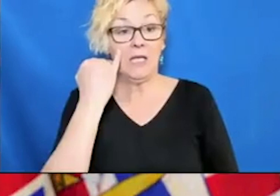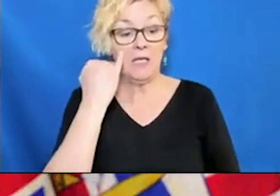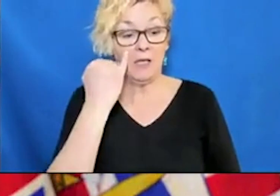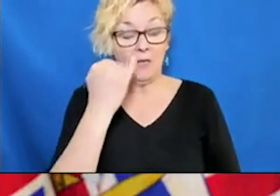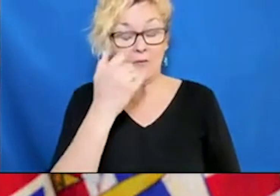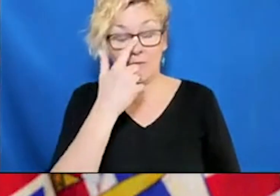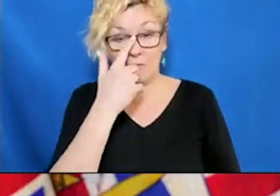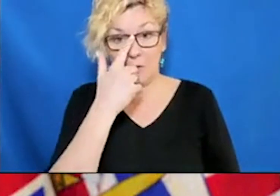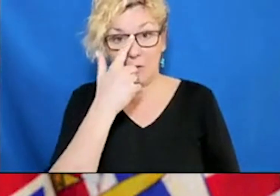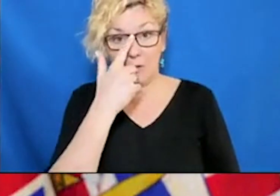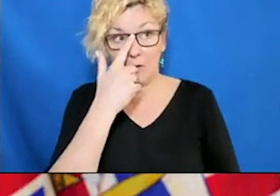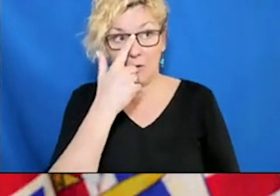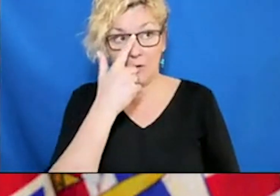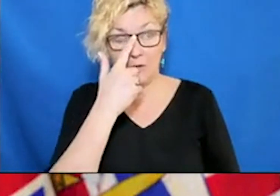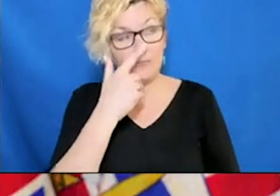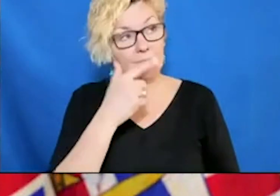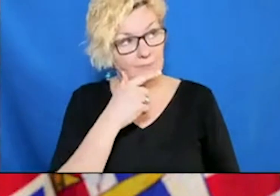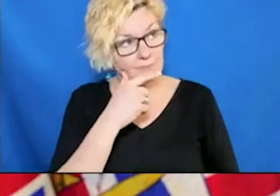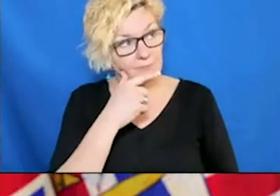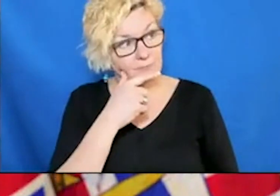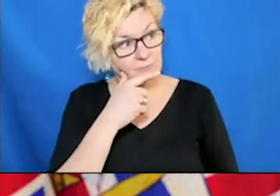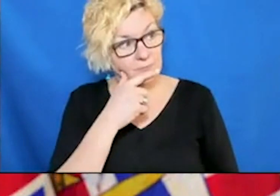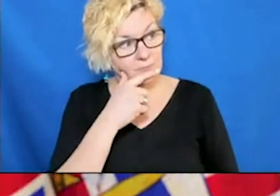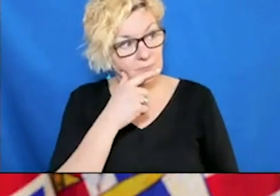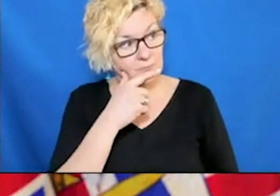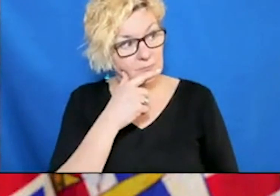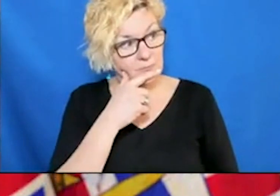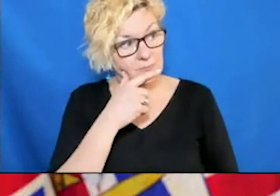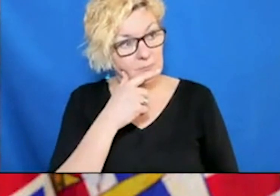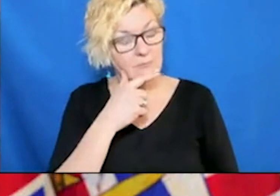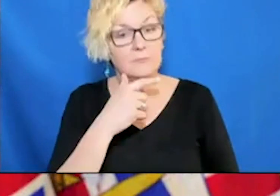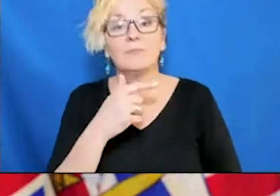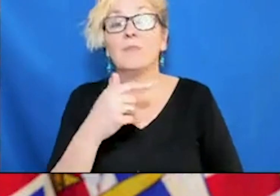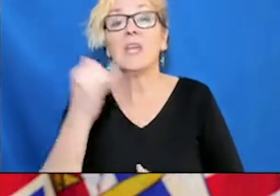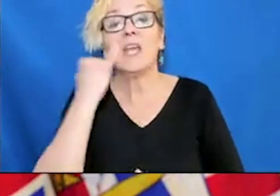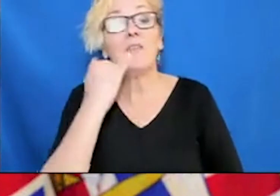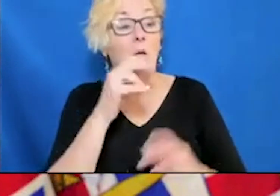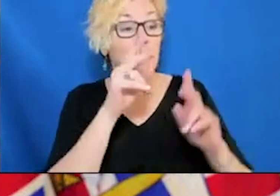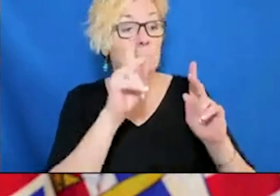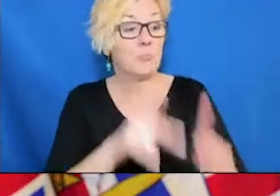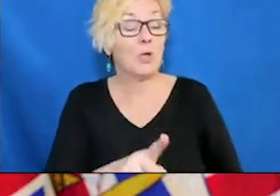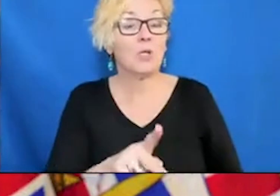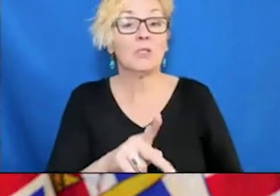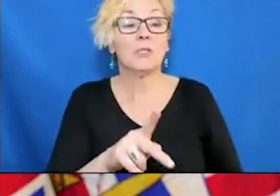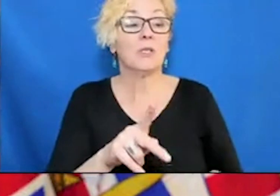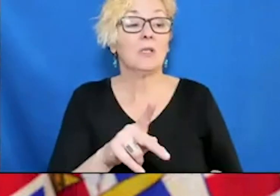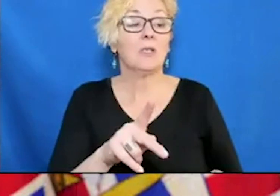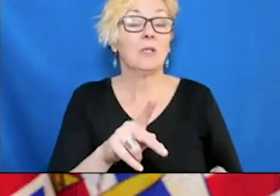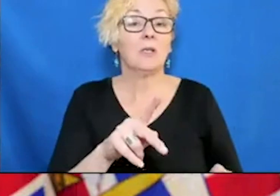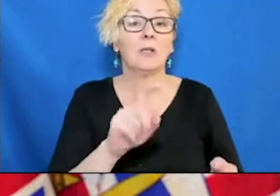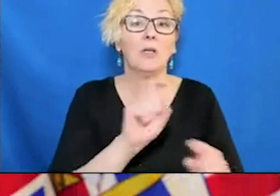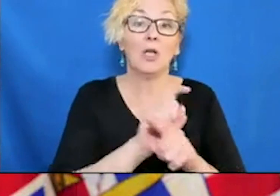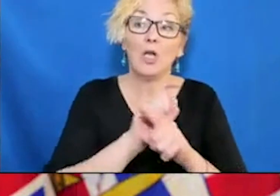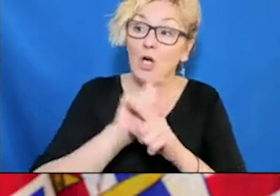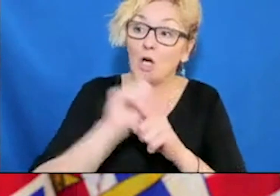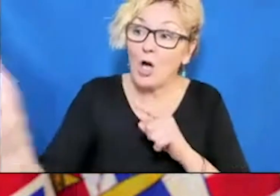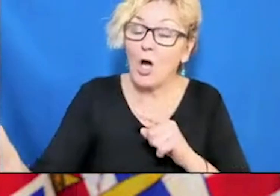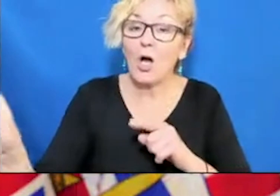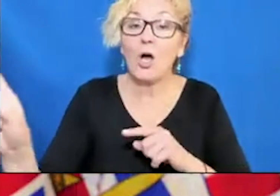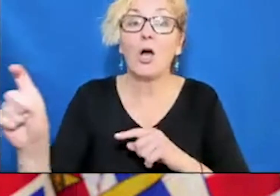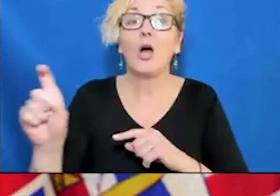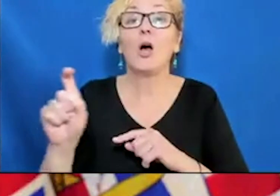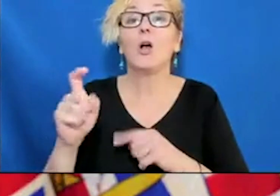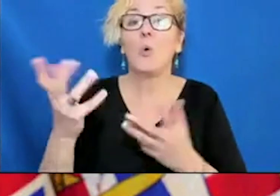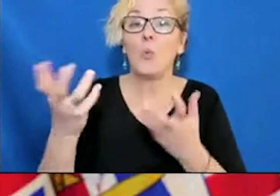it's a couple and there's somebody who's in that age and somebody who's within, a very short